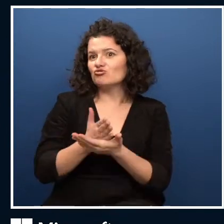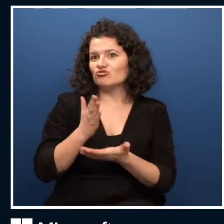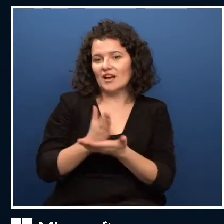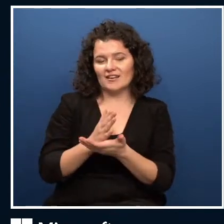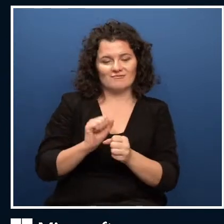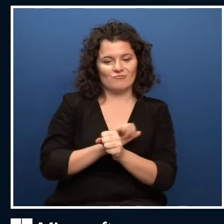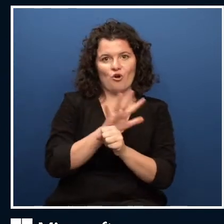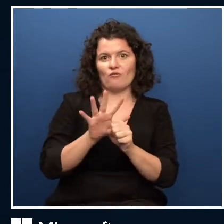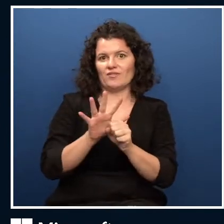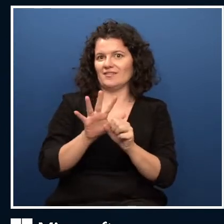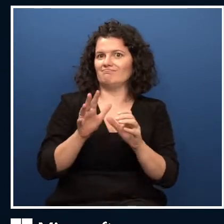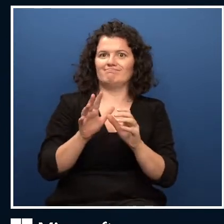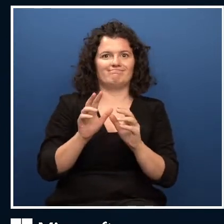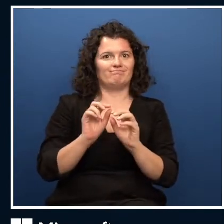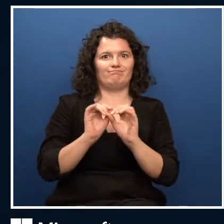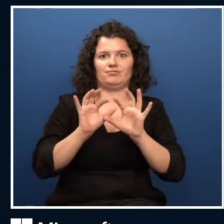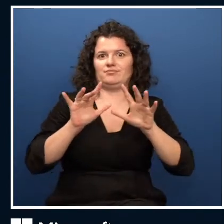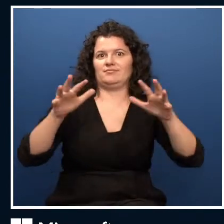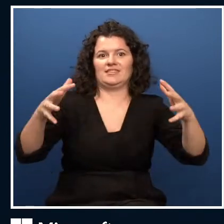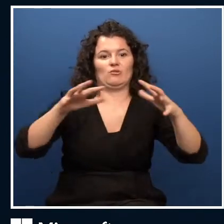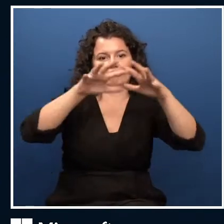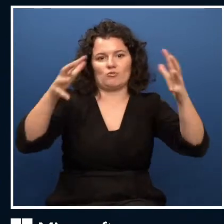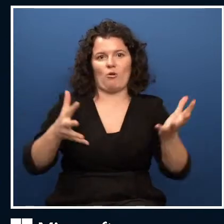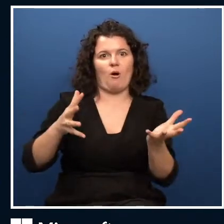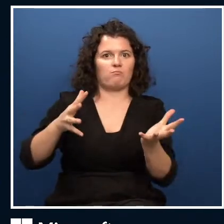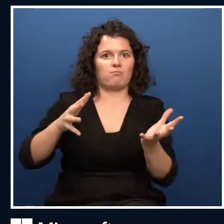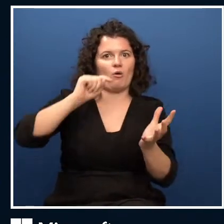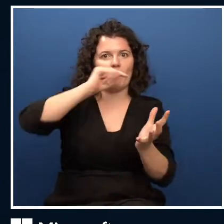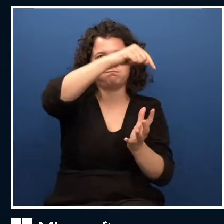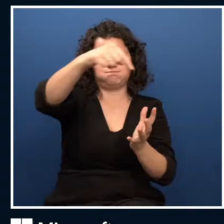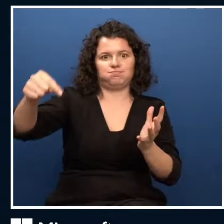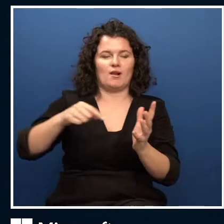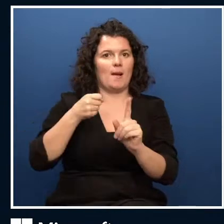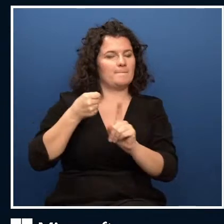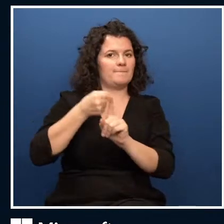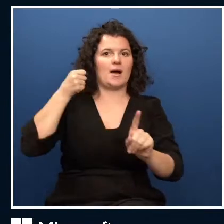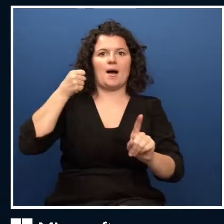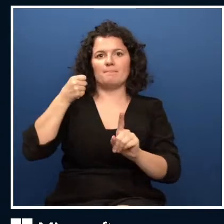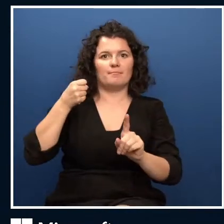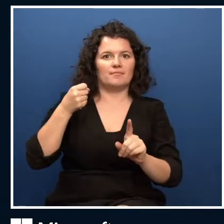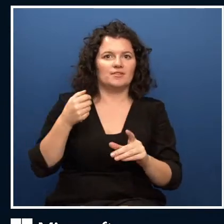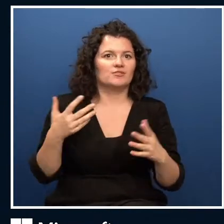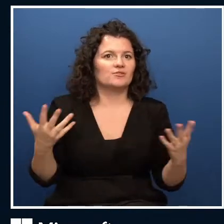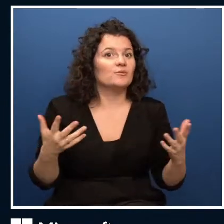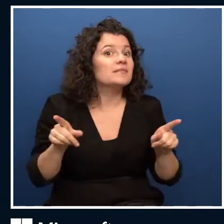course, what sort of things have you had to change in the way you're tutoring the course?